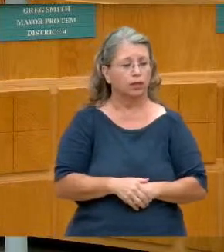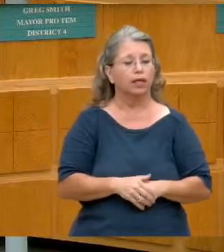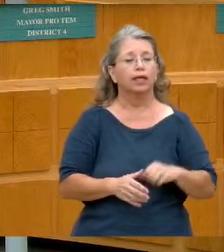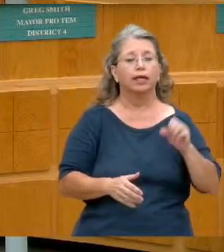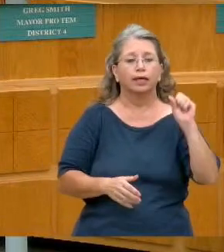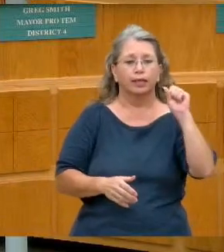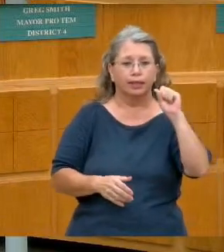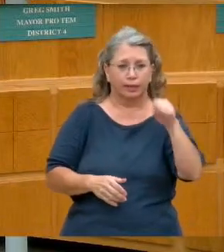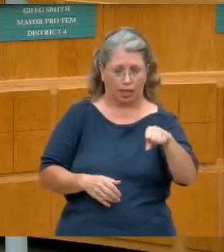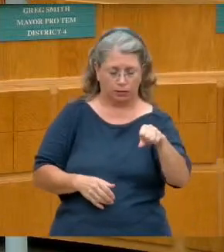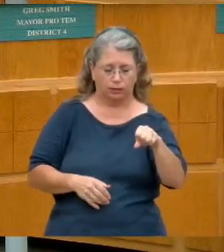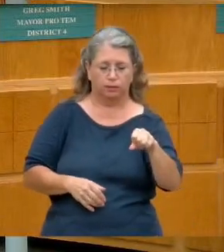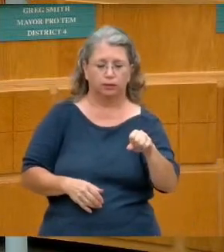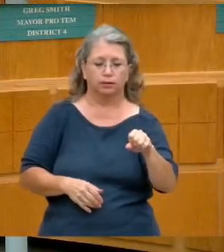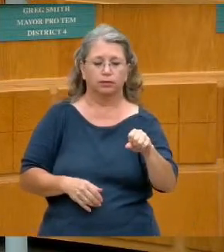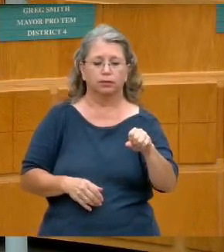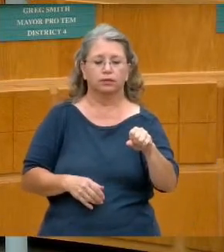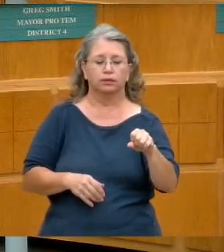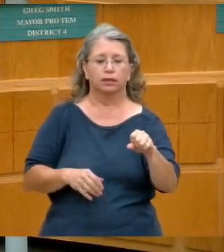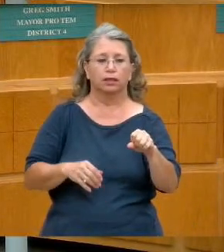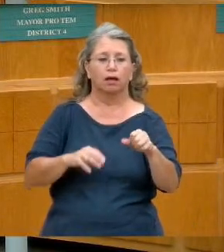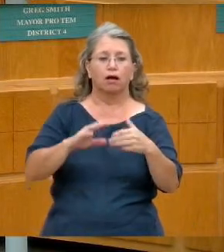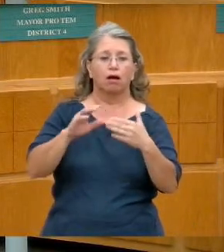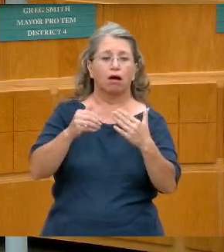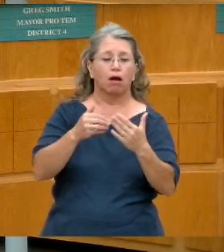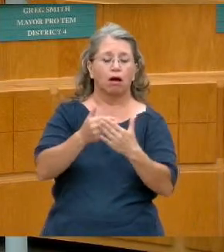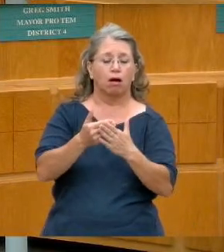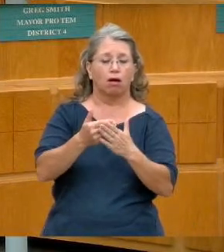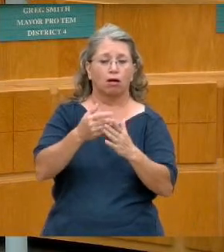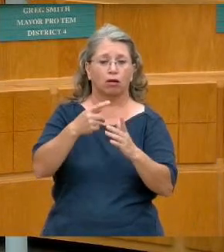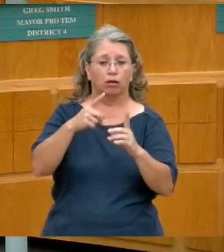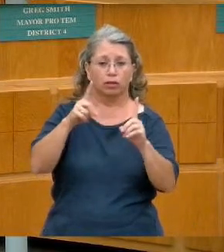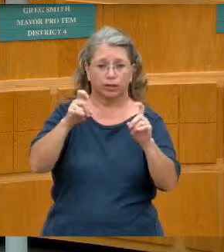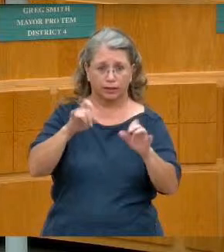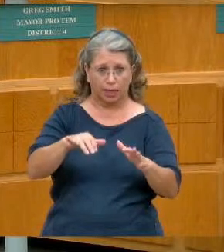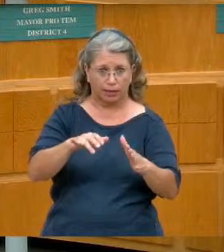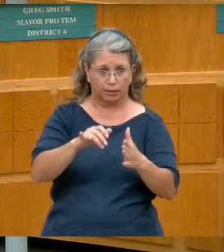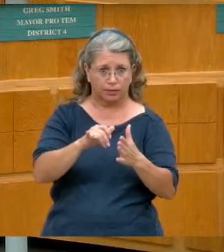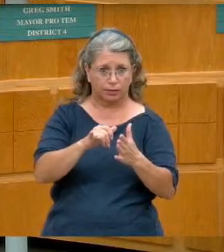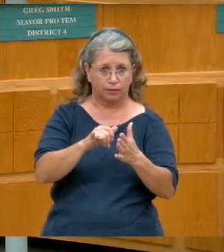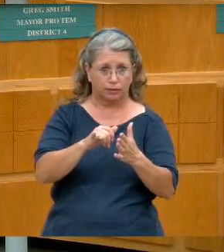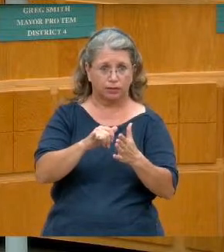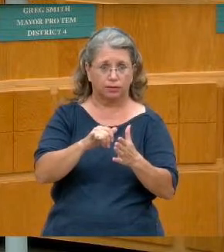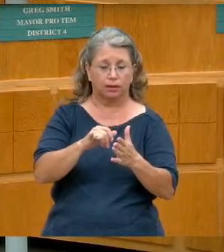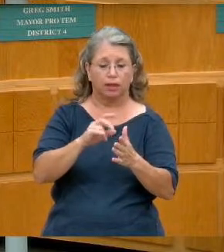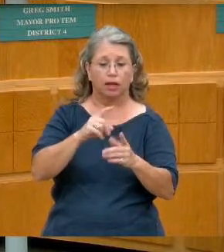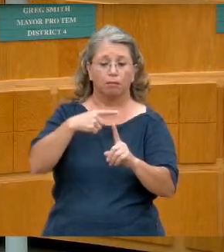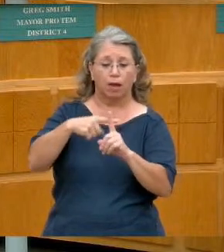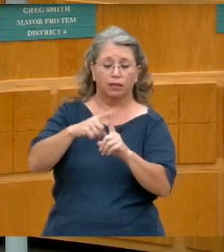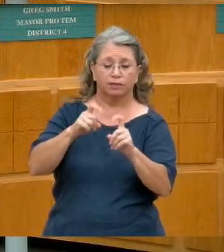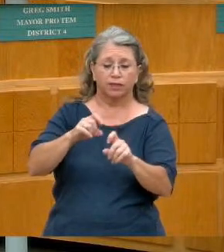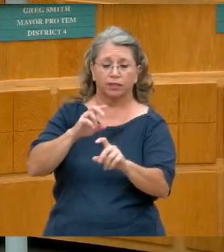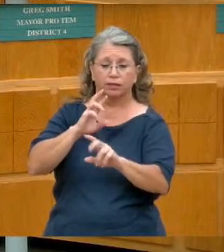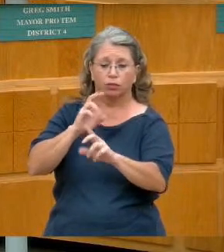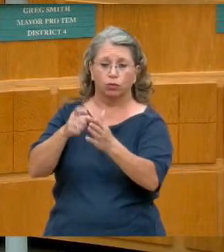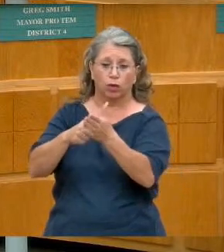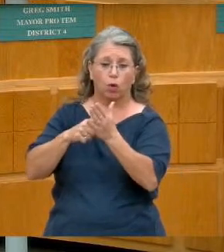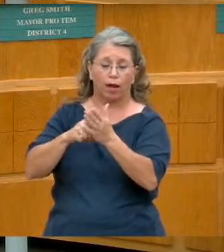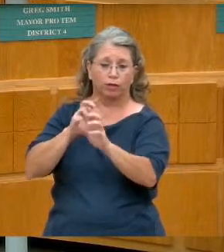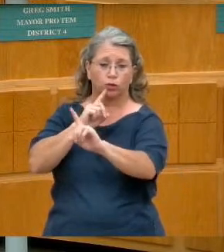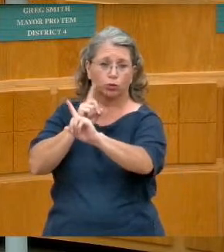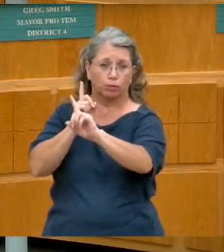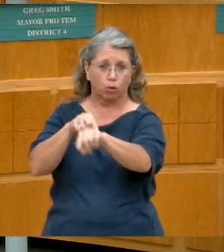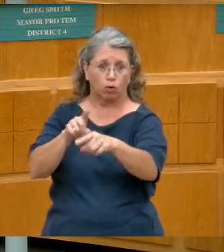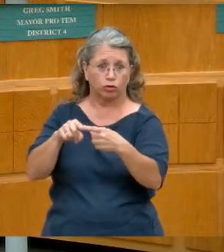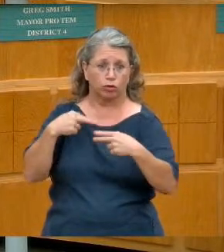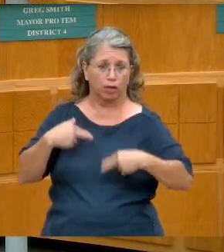Yes, all of the tests that come in, all the positives, they're required to report to the health district by law. They're coming from